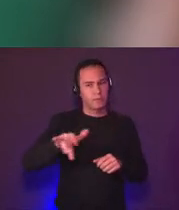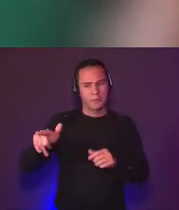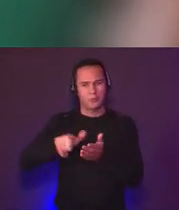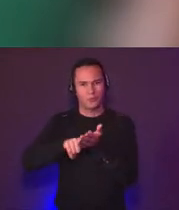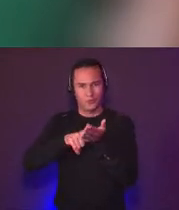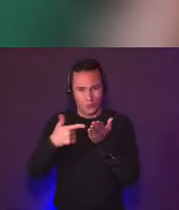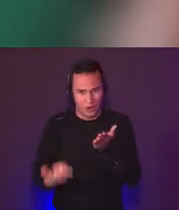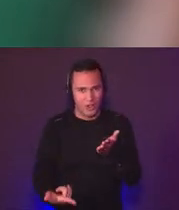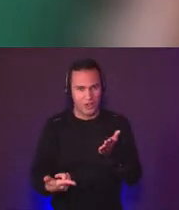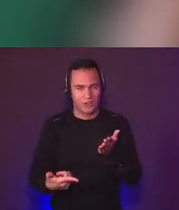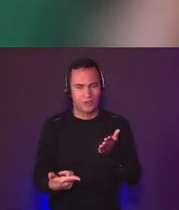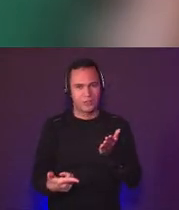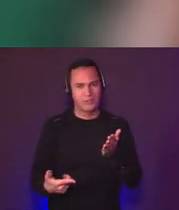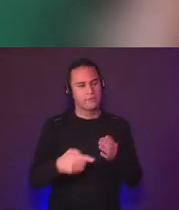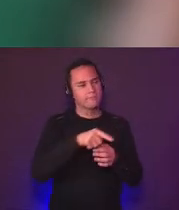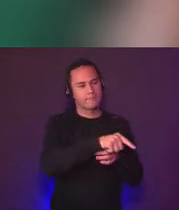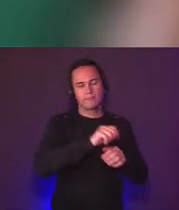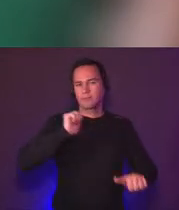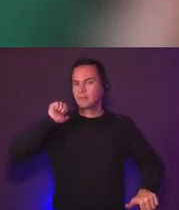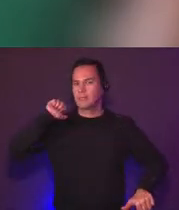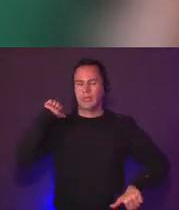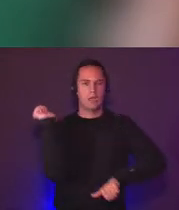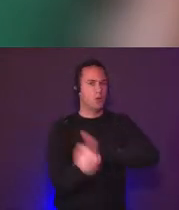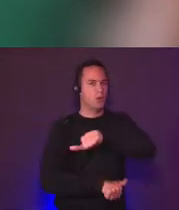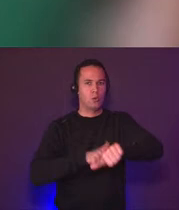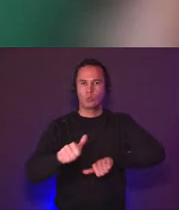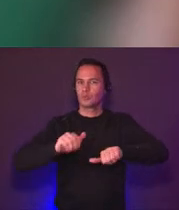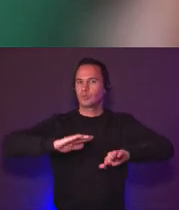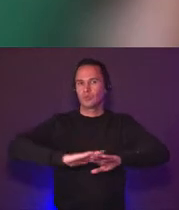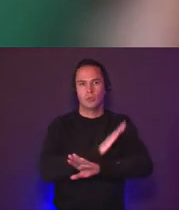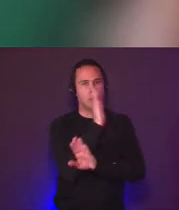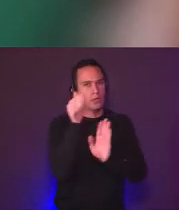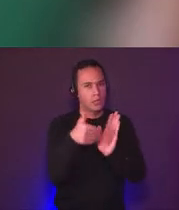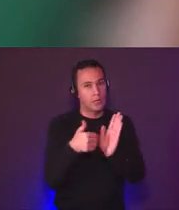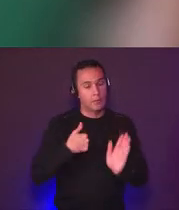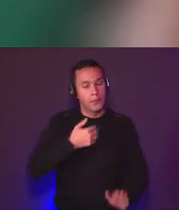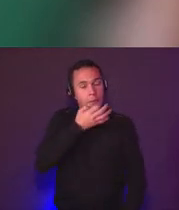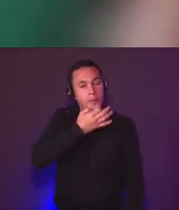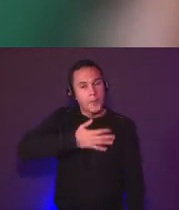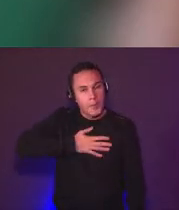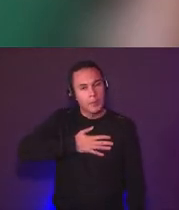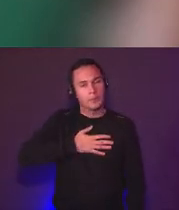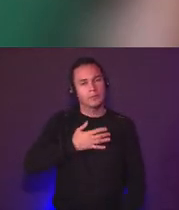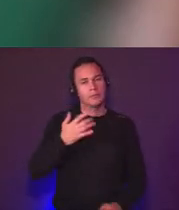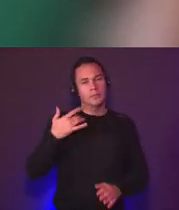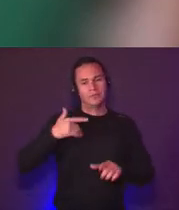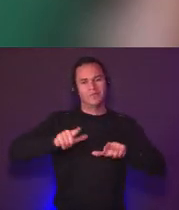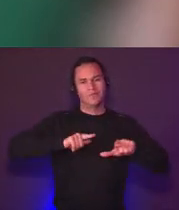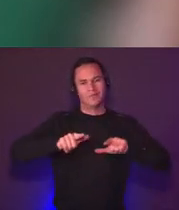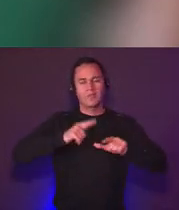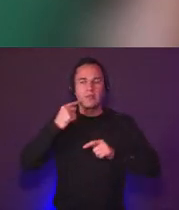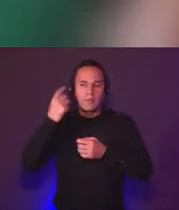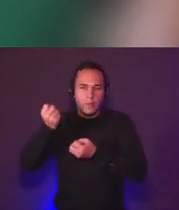he changed everything for me. I got into data in